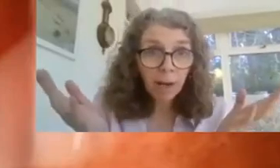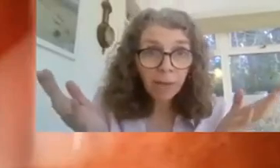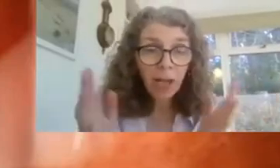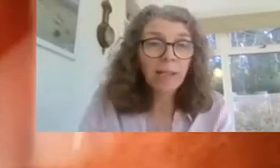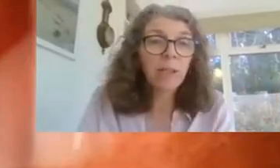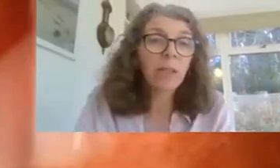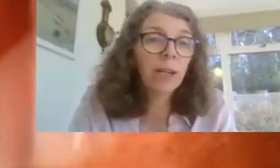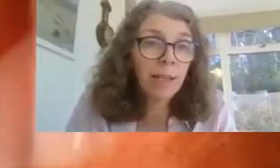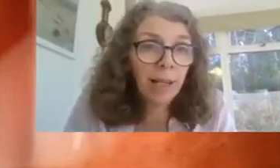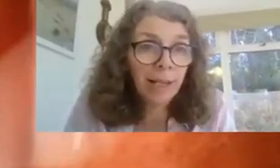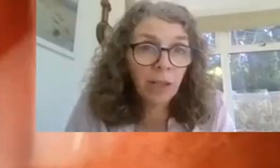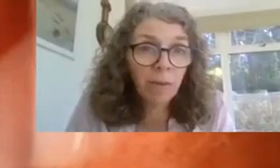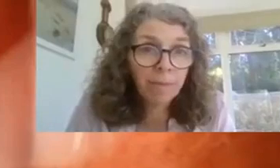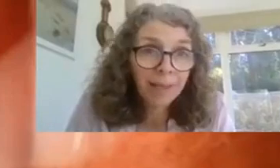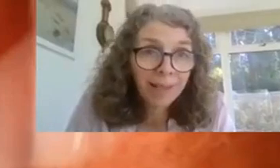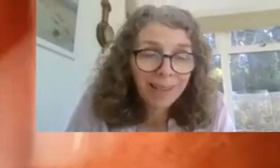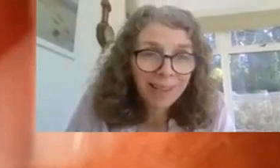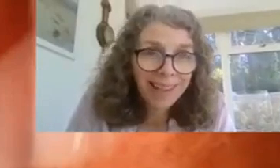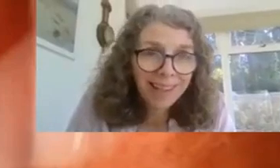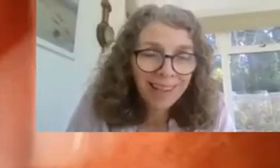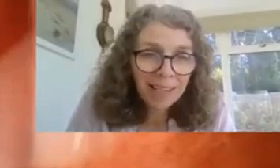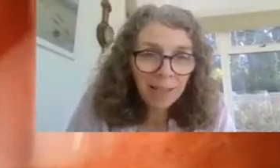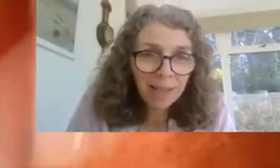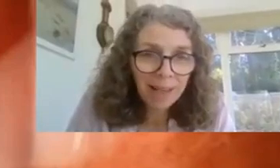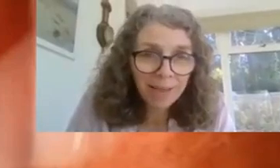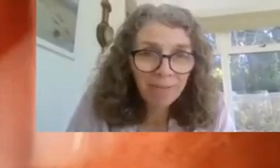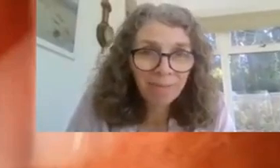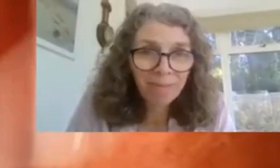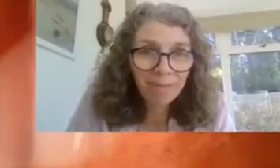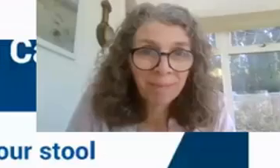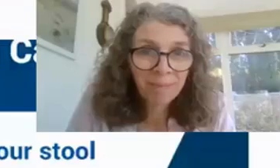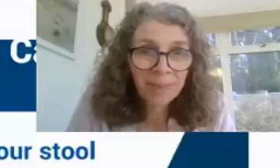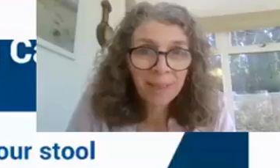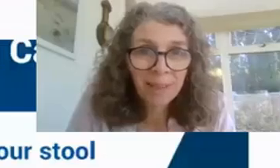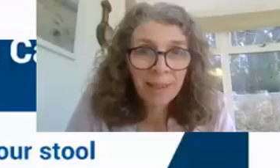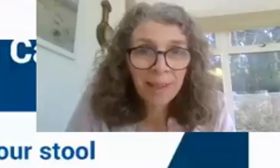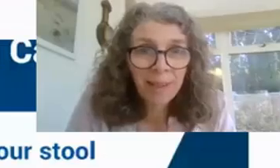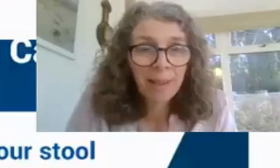benign, they never have a chance to turn into a cancer. Next slide.